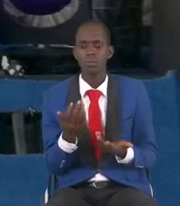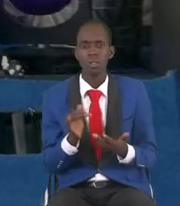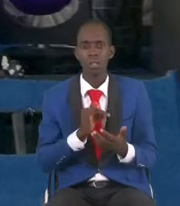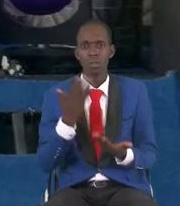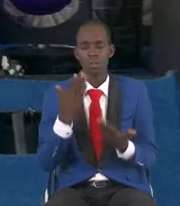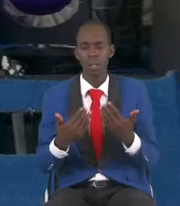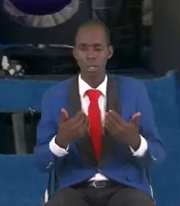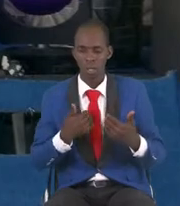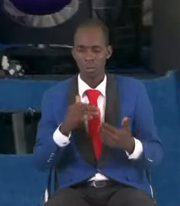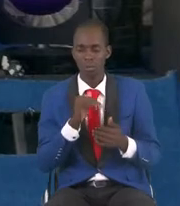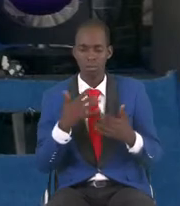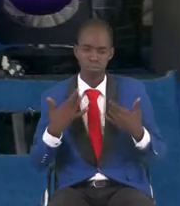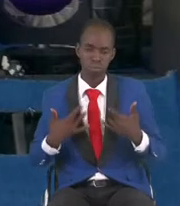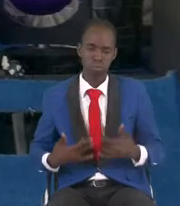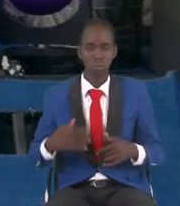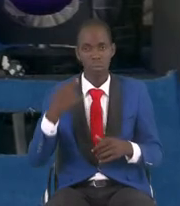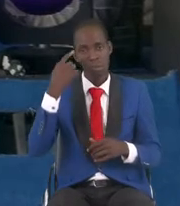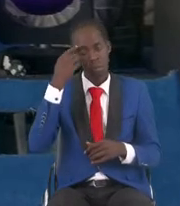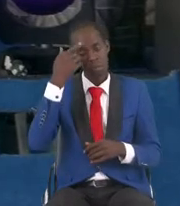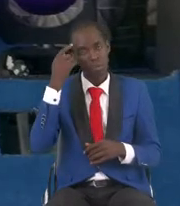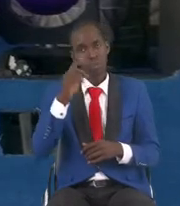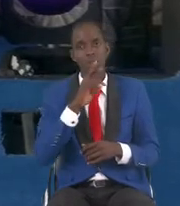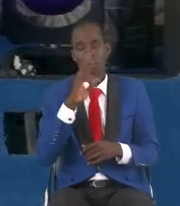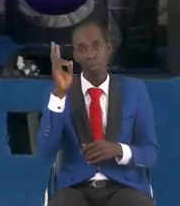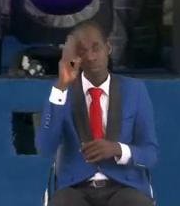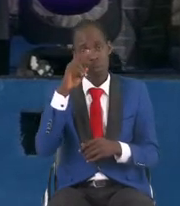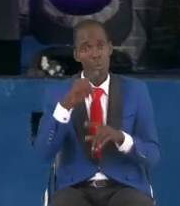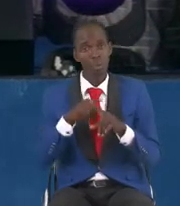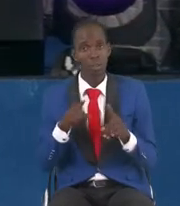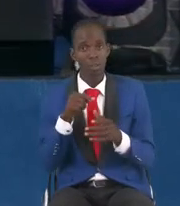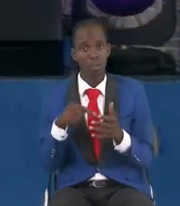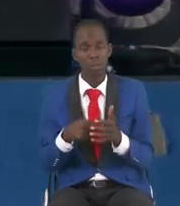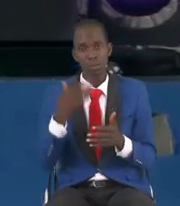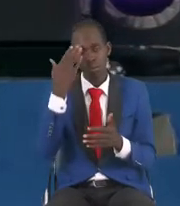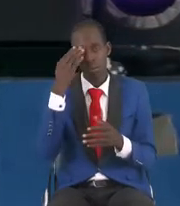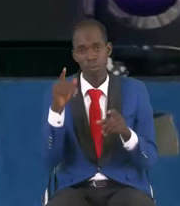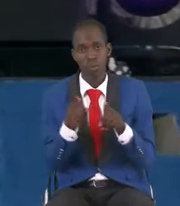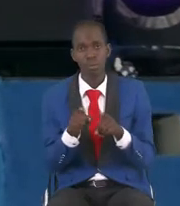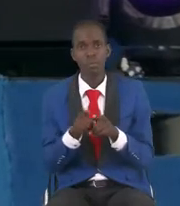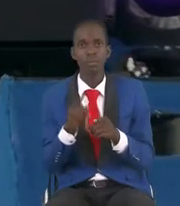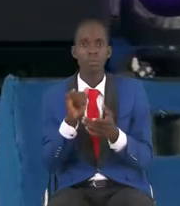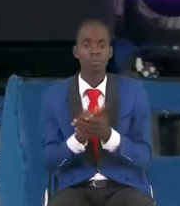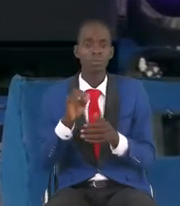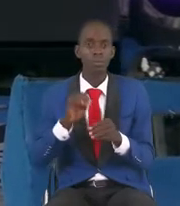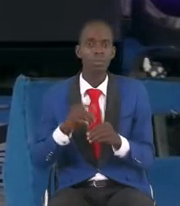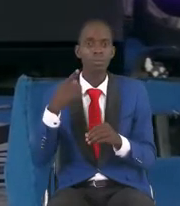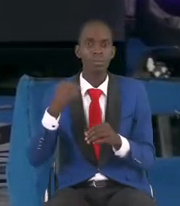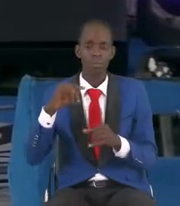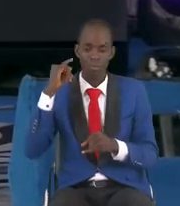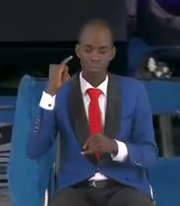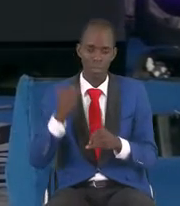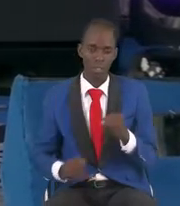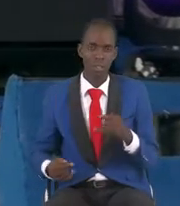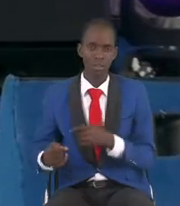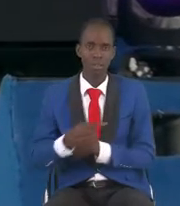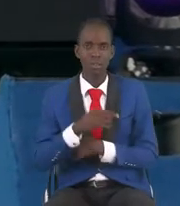mind because you are ignorant. But this know also that in the last days,